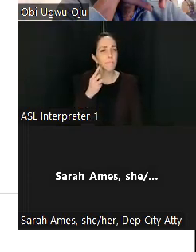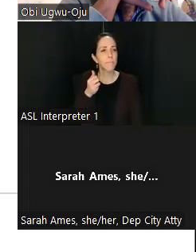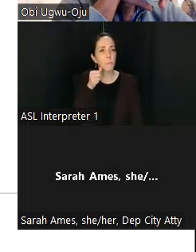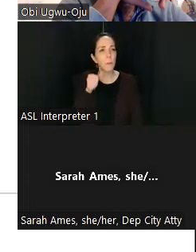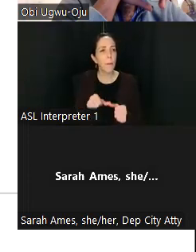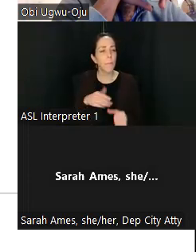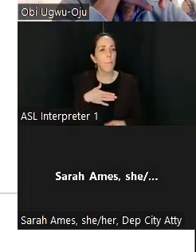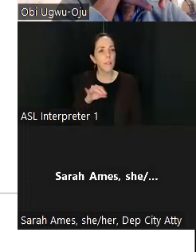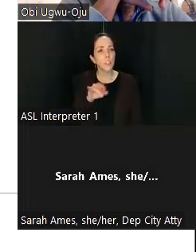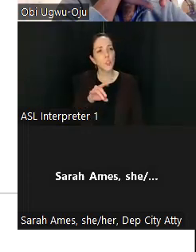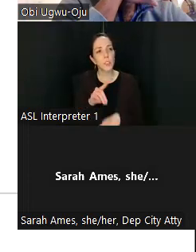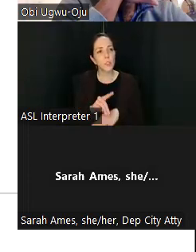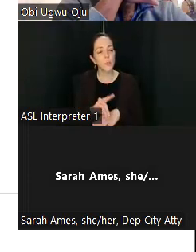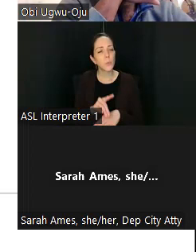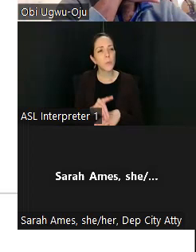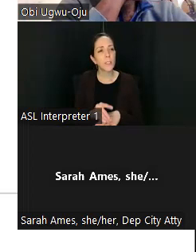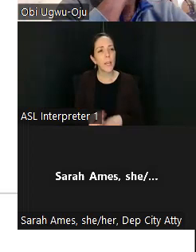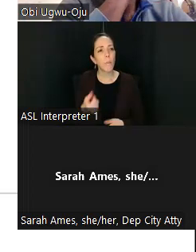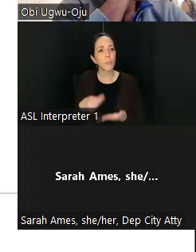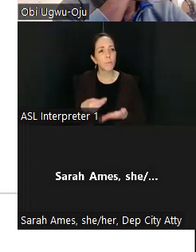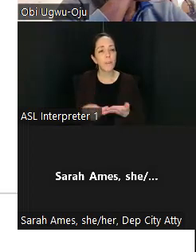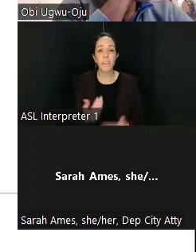$15. That was not enough.